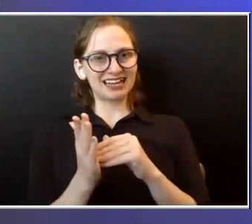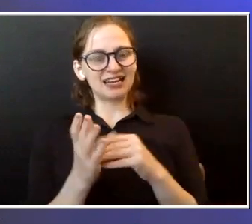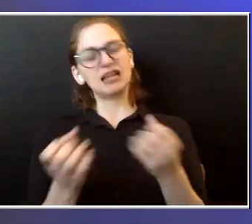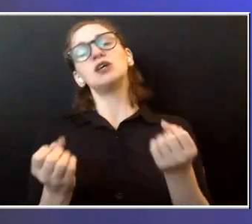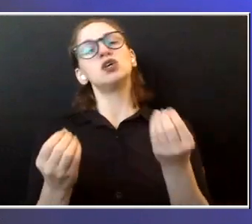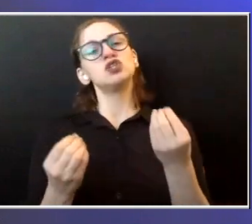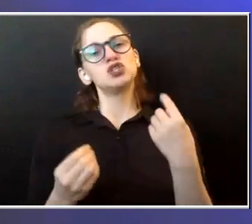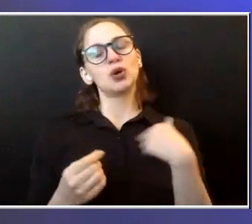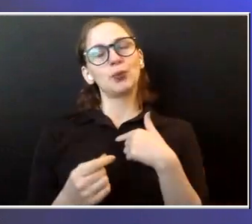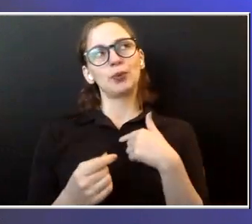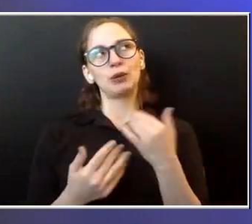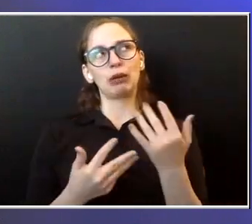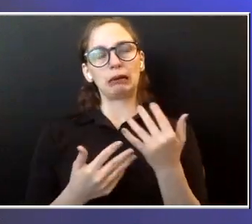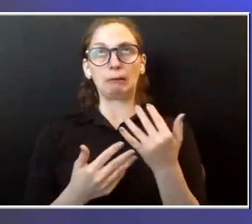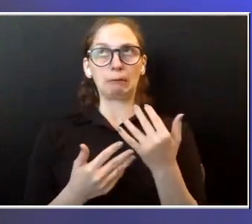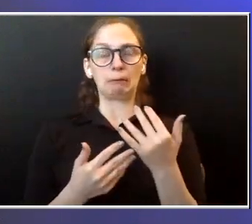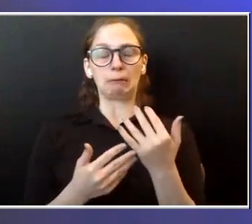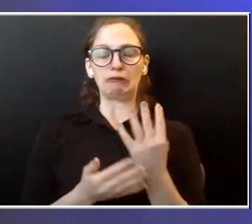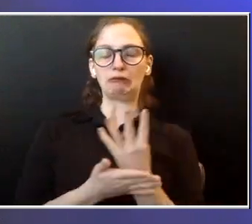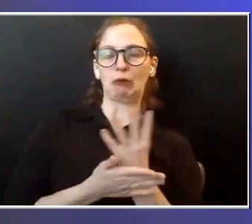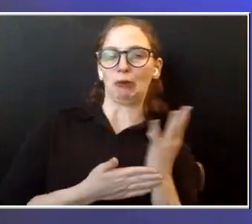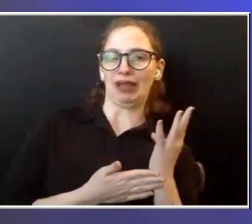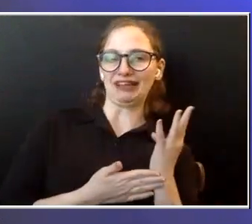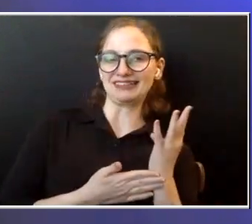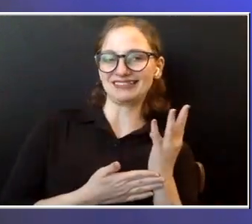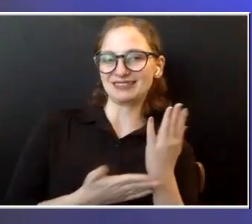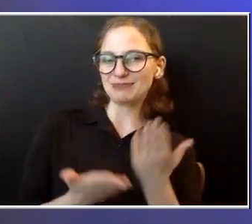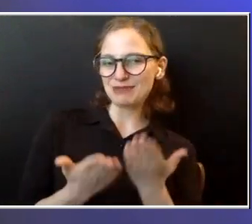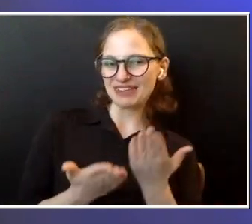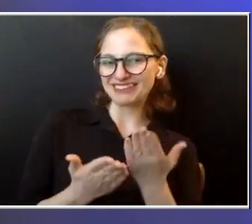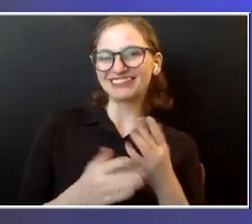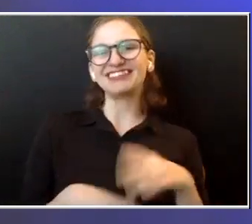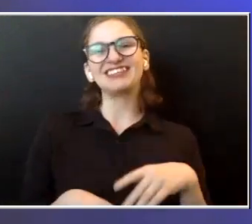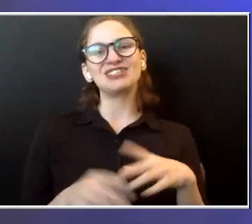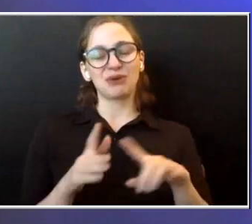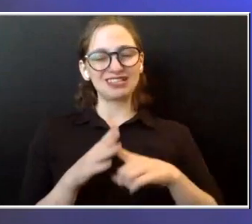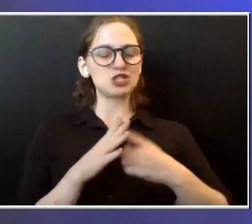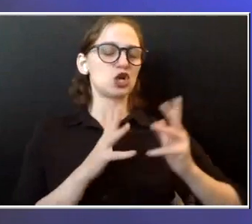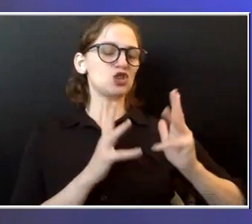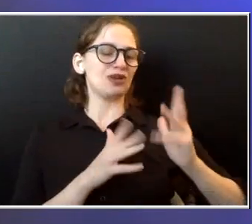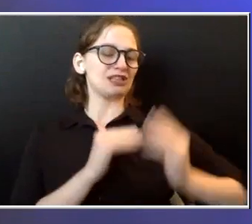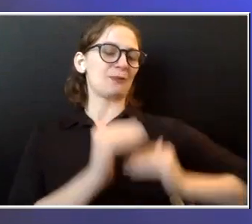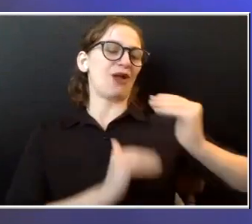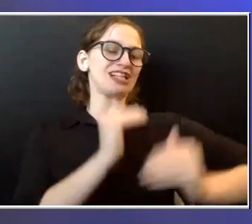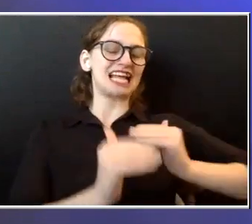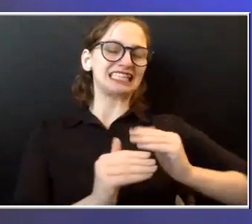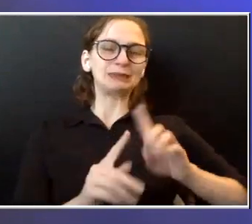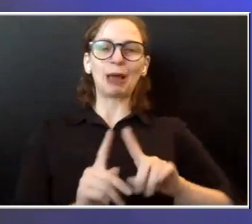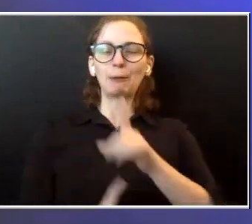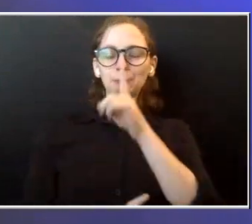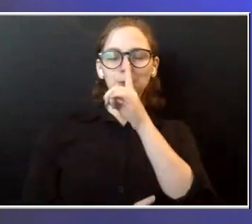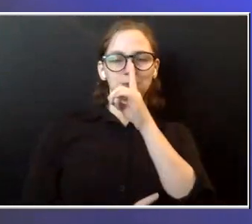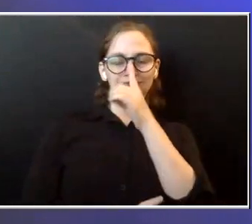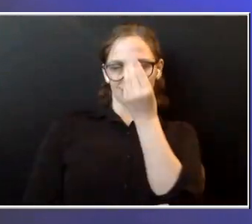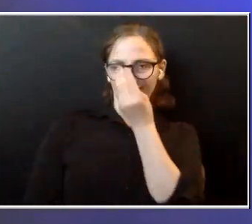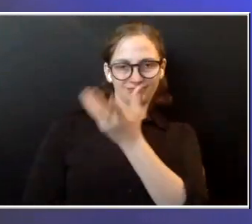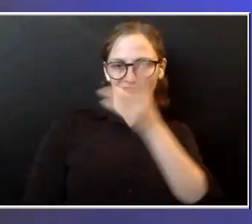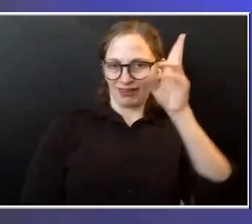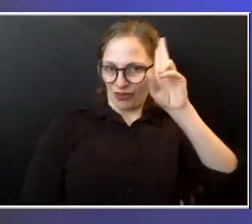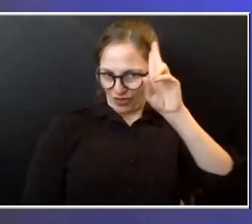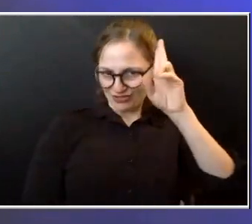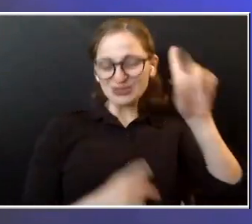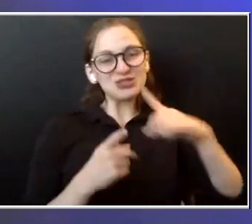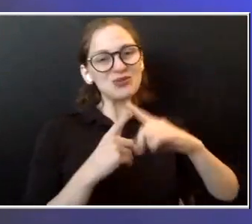weeks. And so I started through the rest of the process, but I didn't tell him this. And so then when I called him to tell him that it